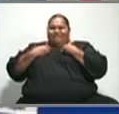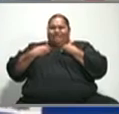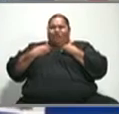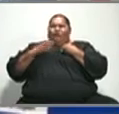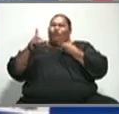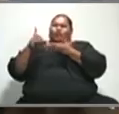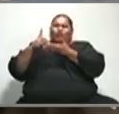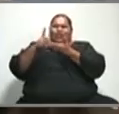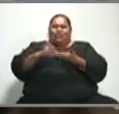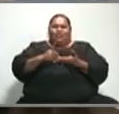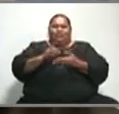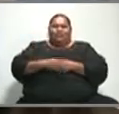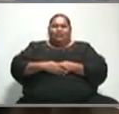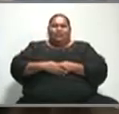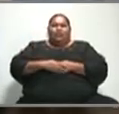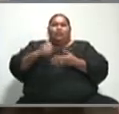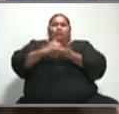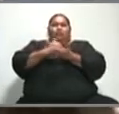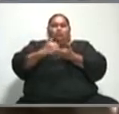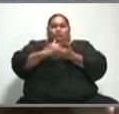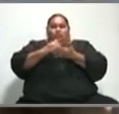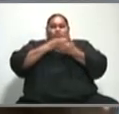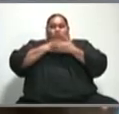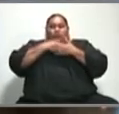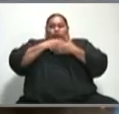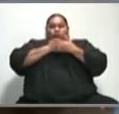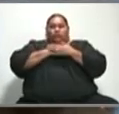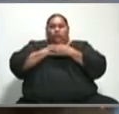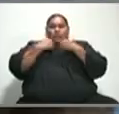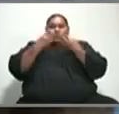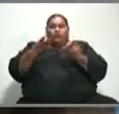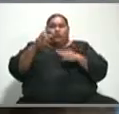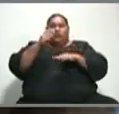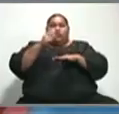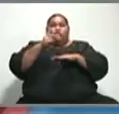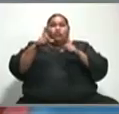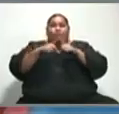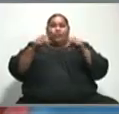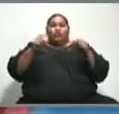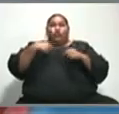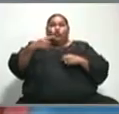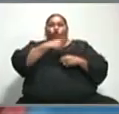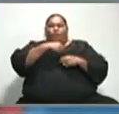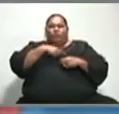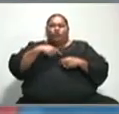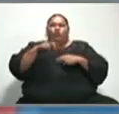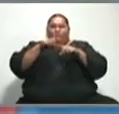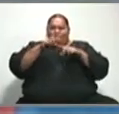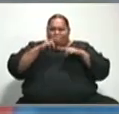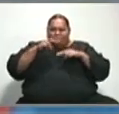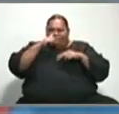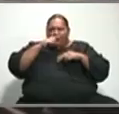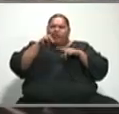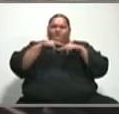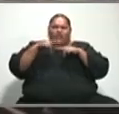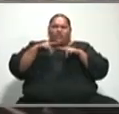gratitude. The act of generosity reflects Japan's continued commitment to the people of Fiji, especially